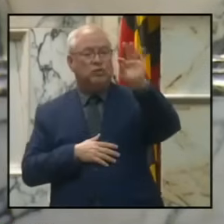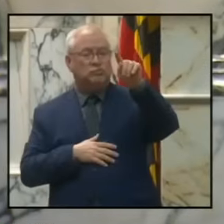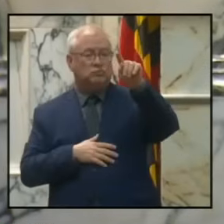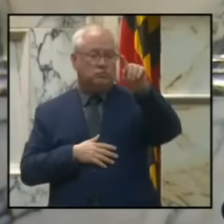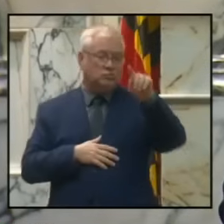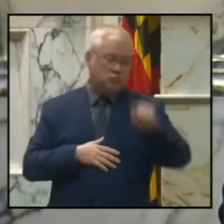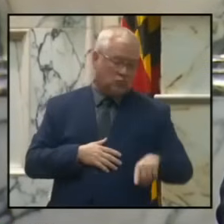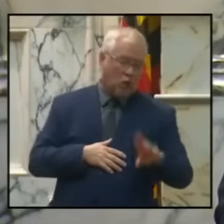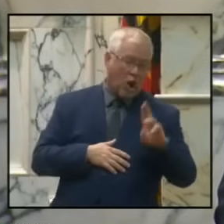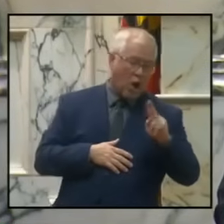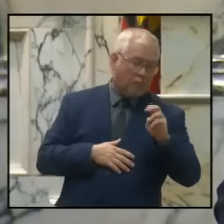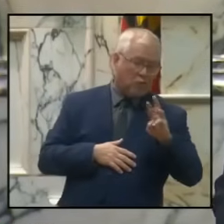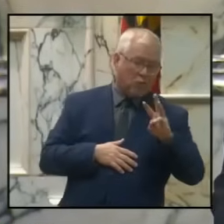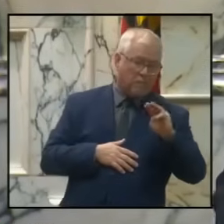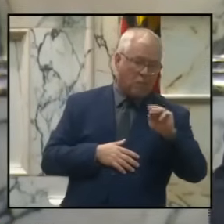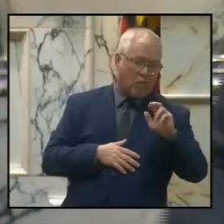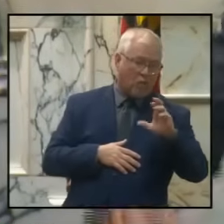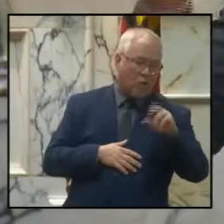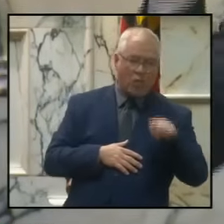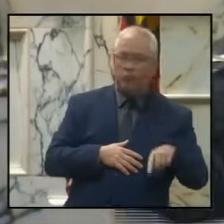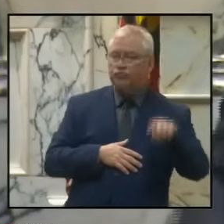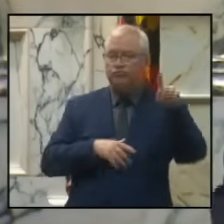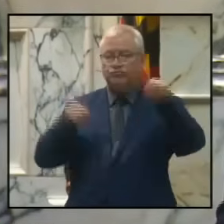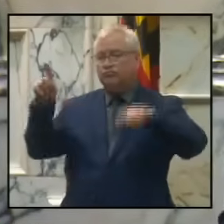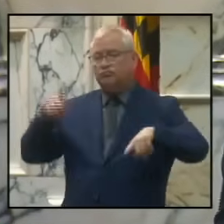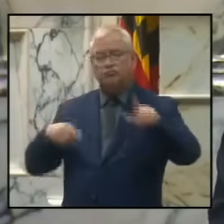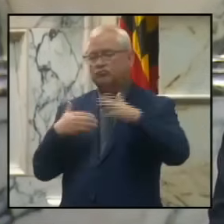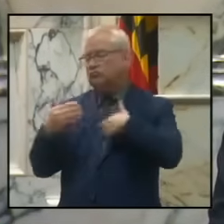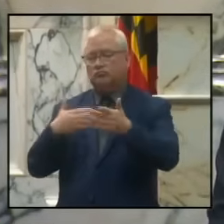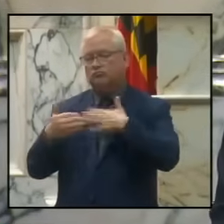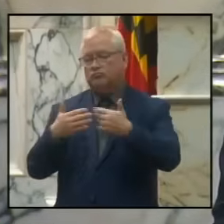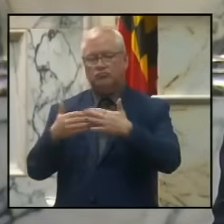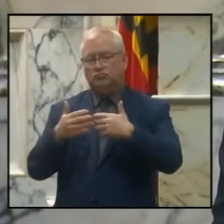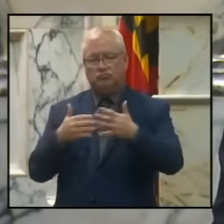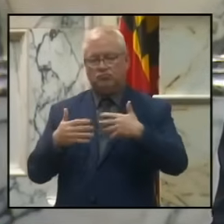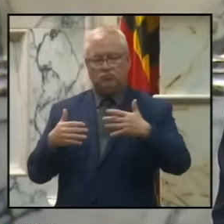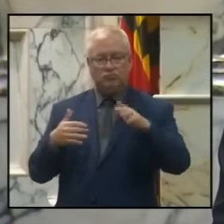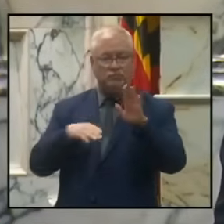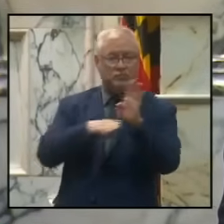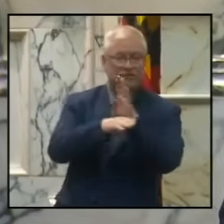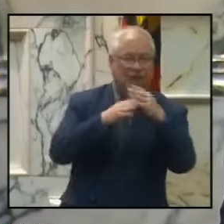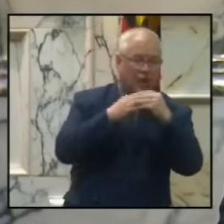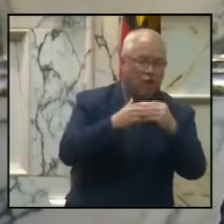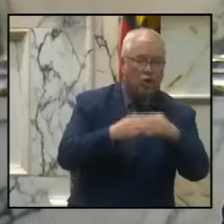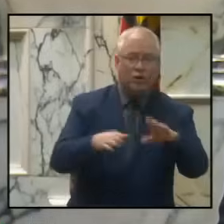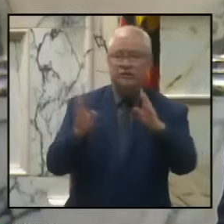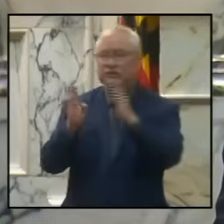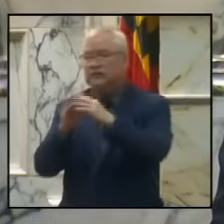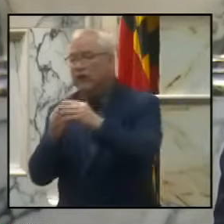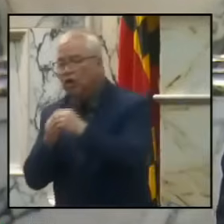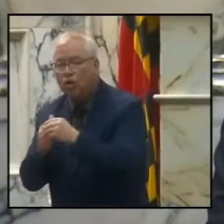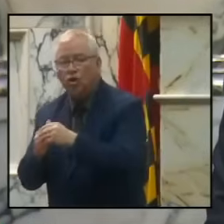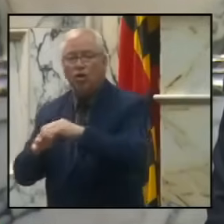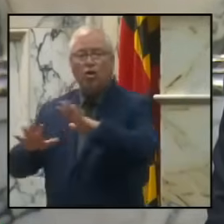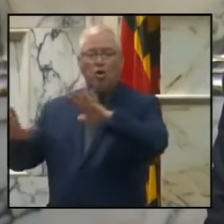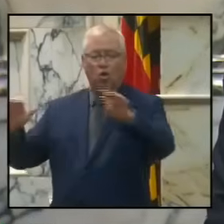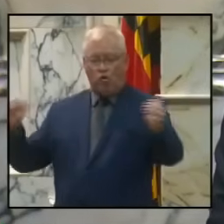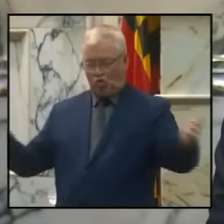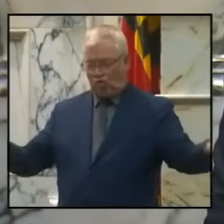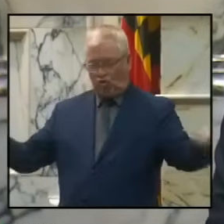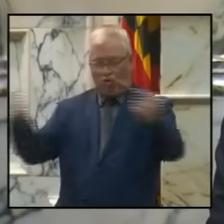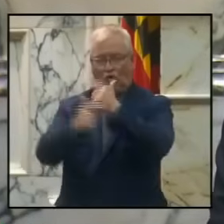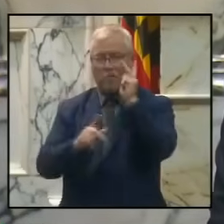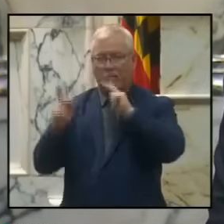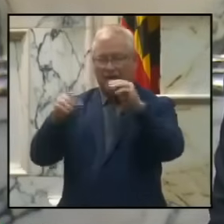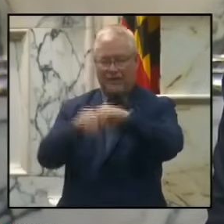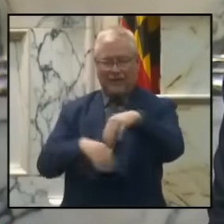Marlboro. It doesn't matter if I'm talking to business leaders or municipal leaders. Every single Marylander that I talk to